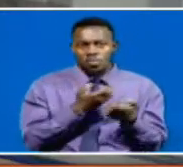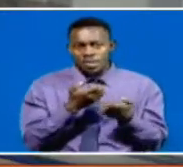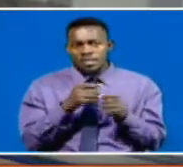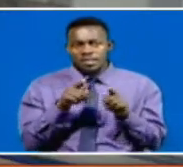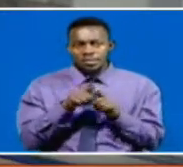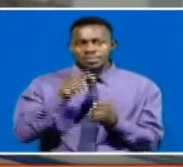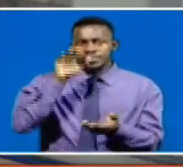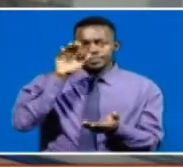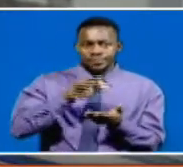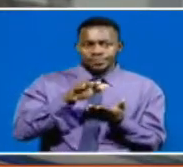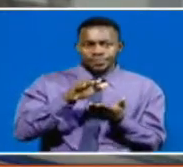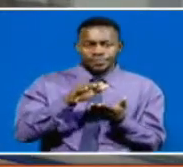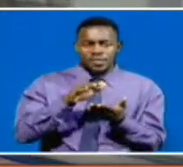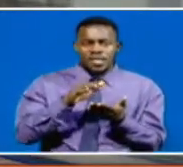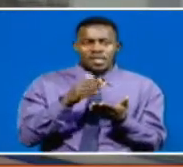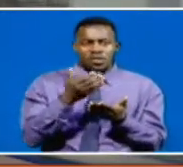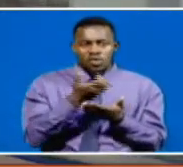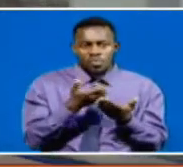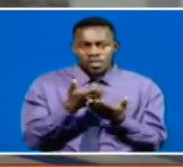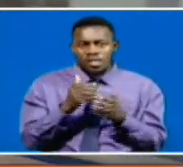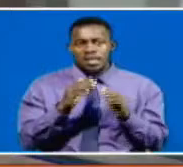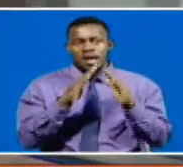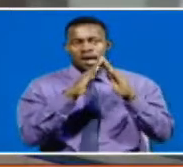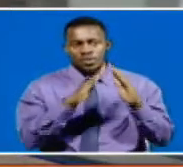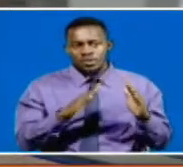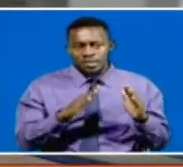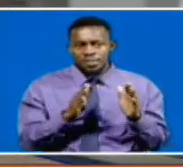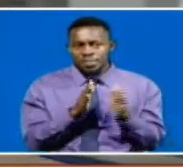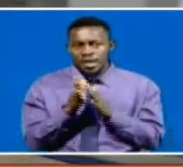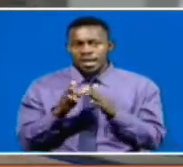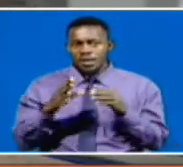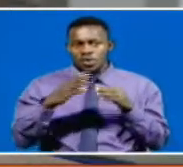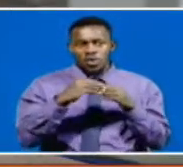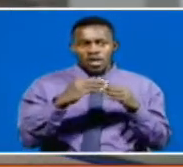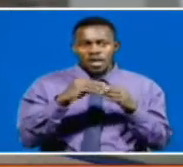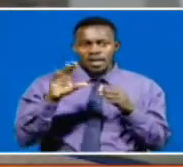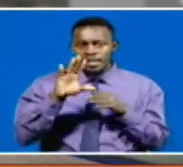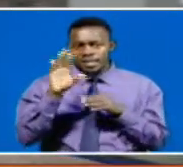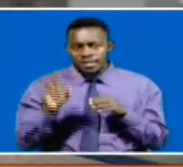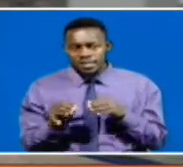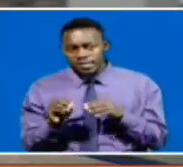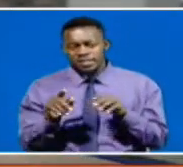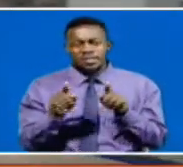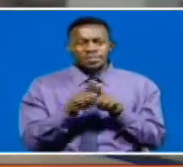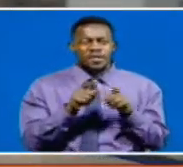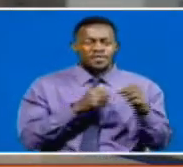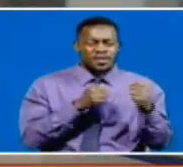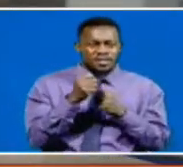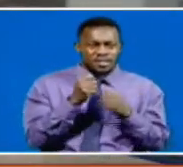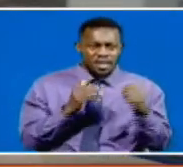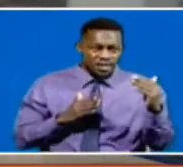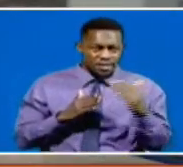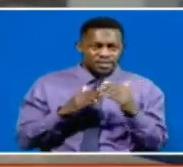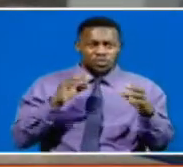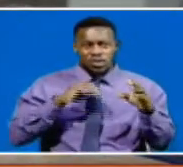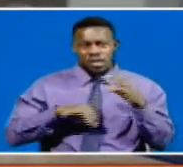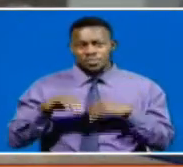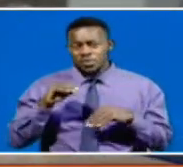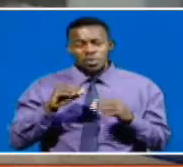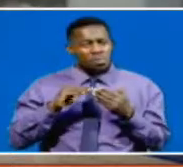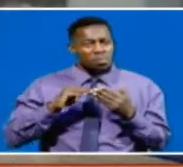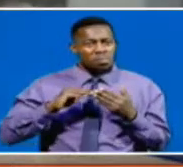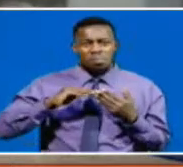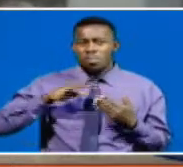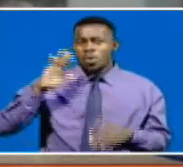of living, his housing plan, the dollar rate in the country, the fight against corruption. So much